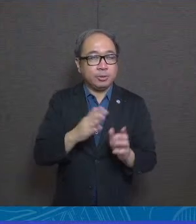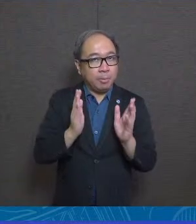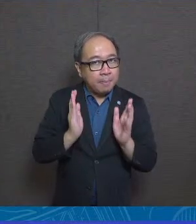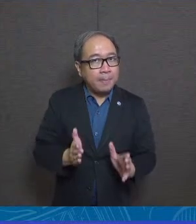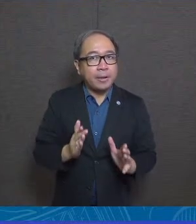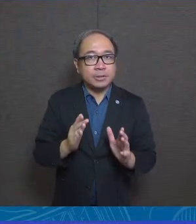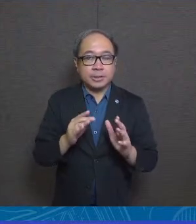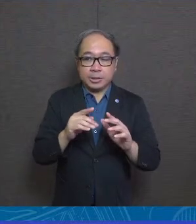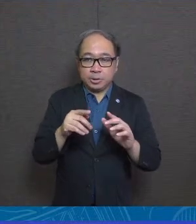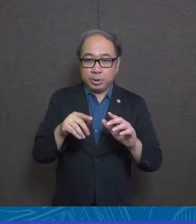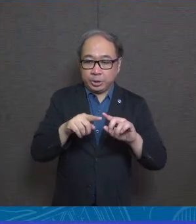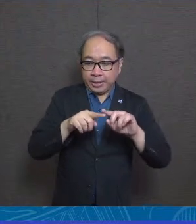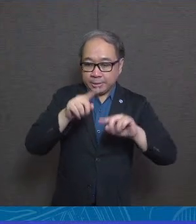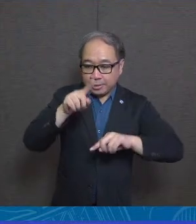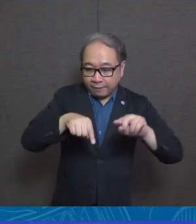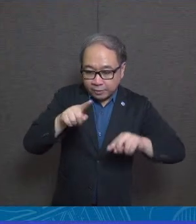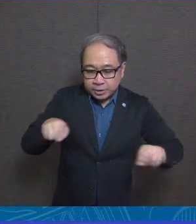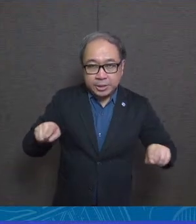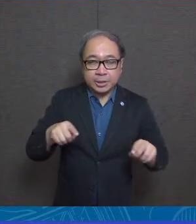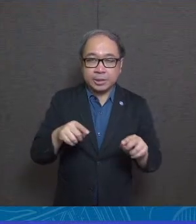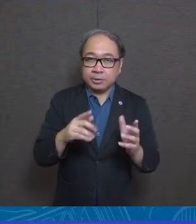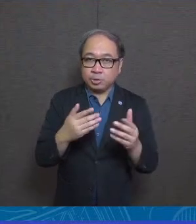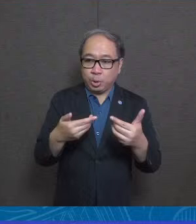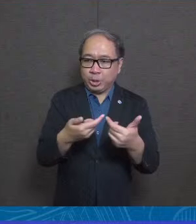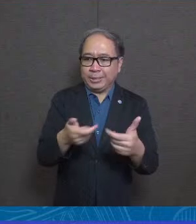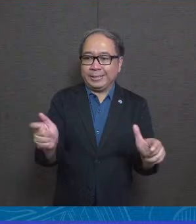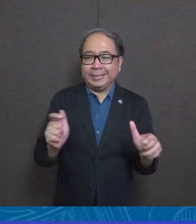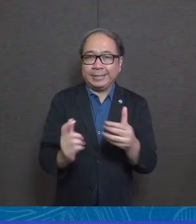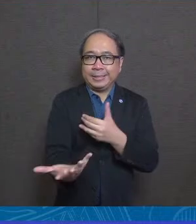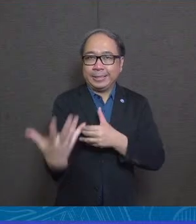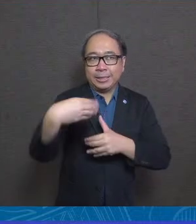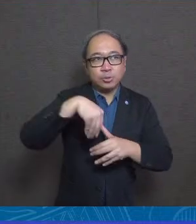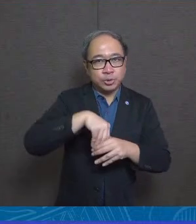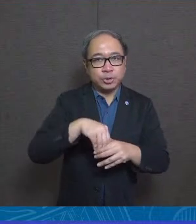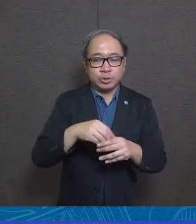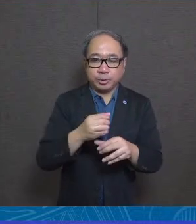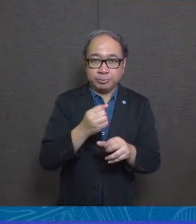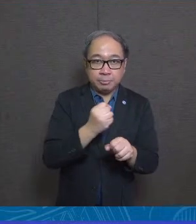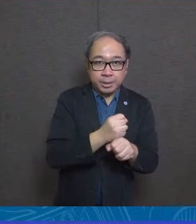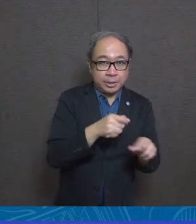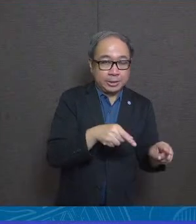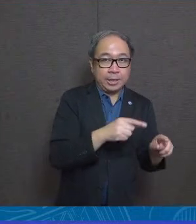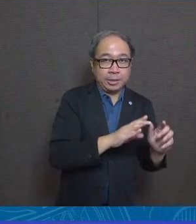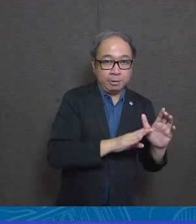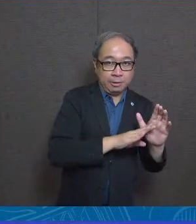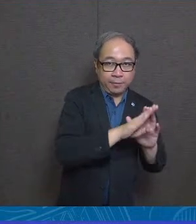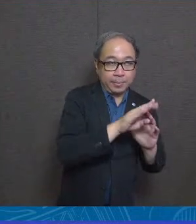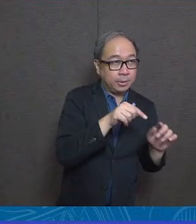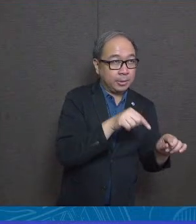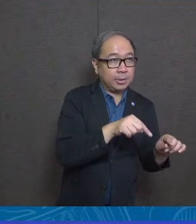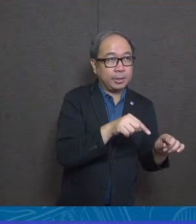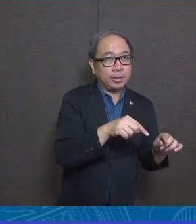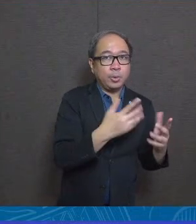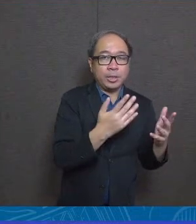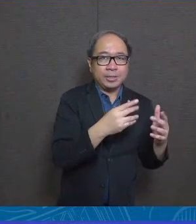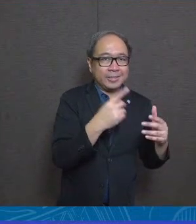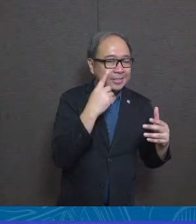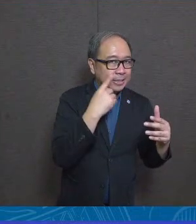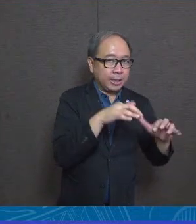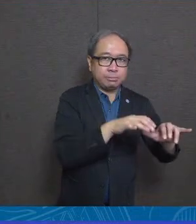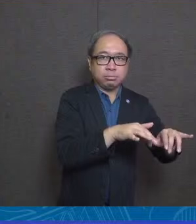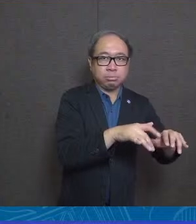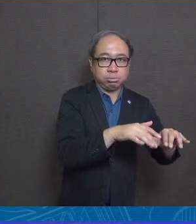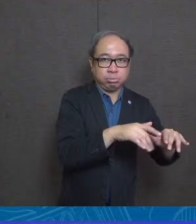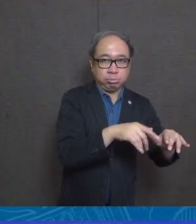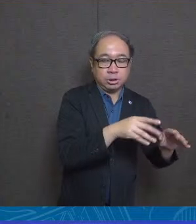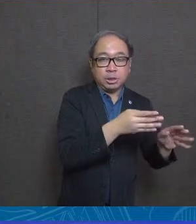inclusion in production of the whole AI cycle, from development of the algorithms to feeding data